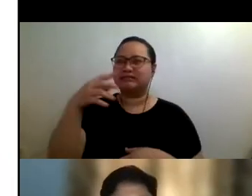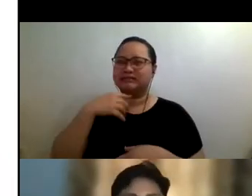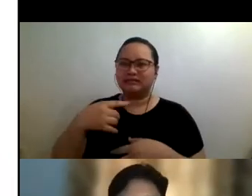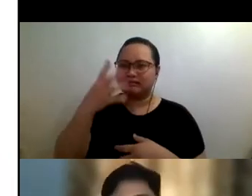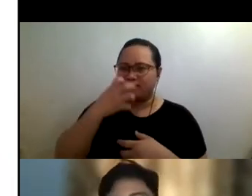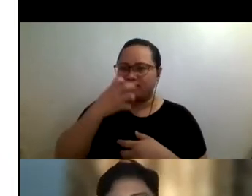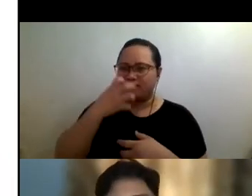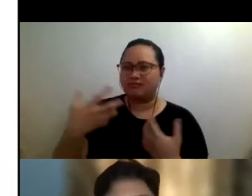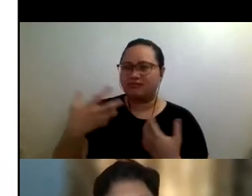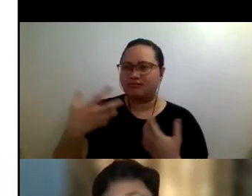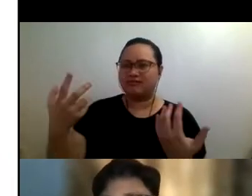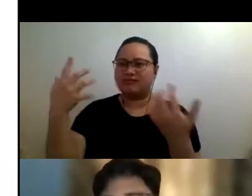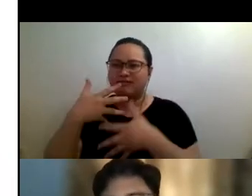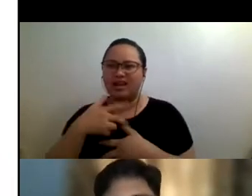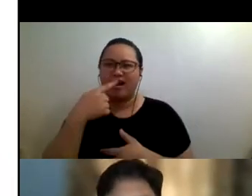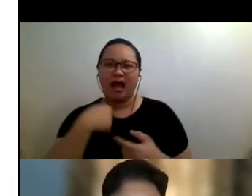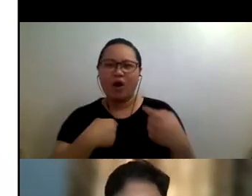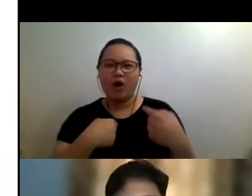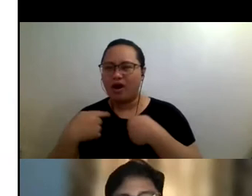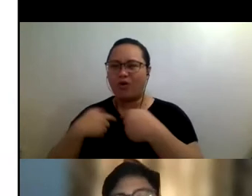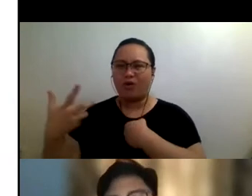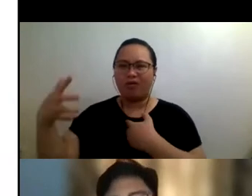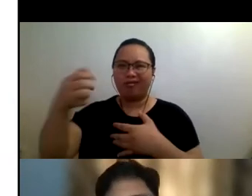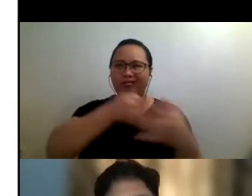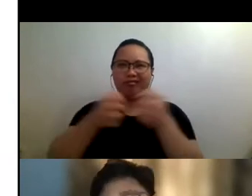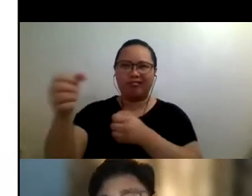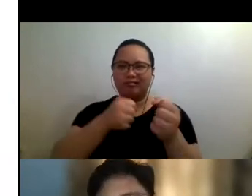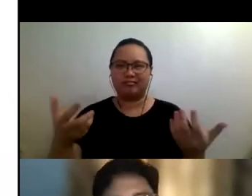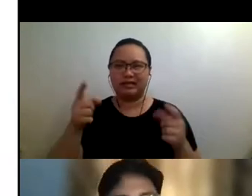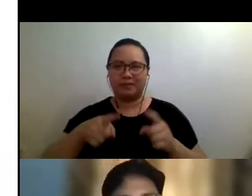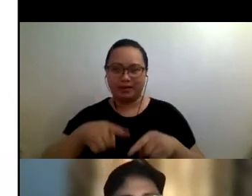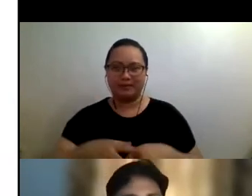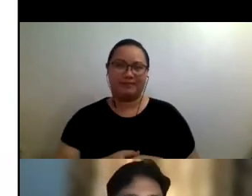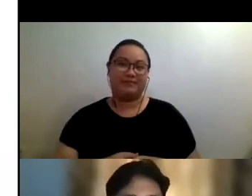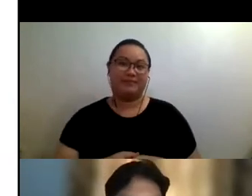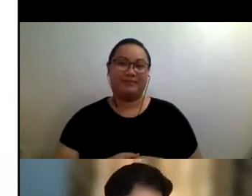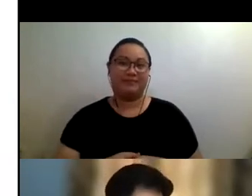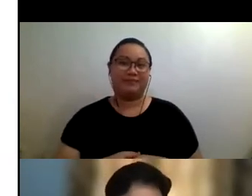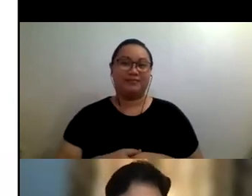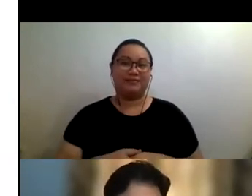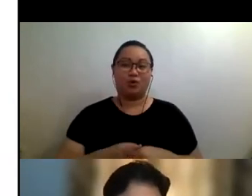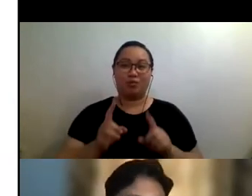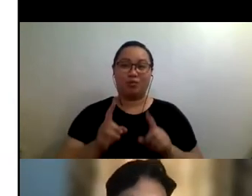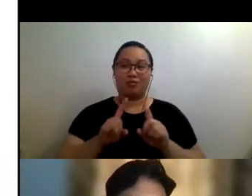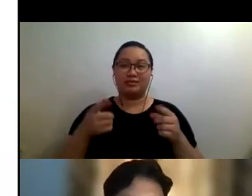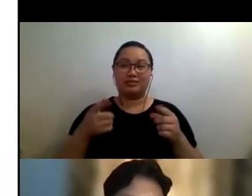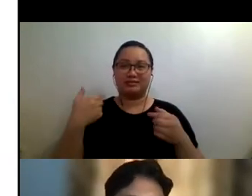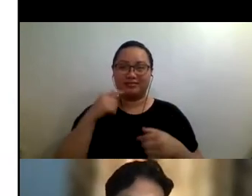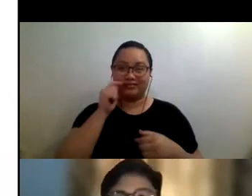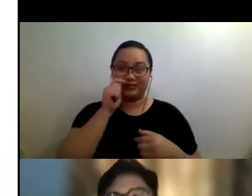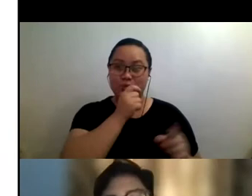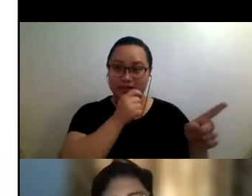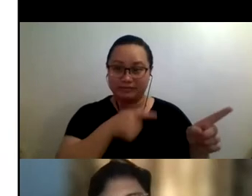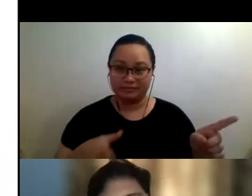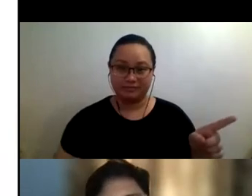the appropriate emotional direction. But, well, Riley was a tweener, and just like other tweens, like us,